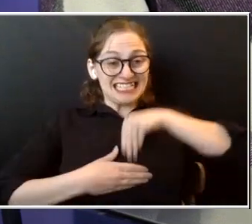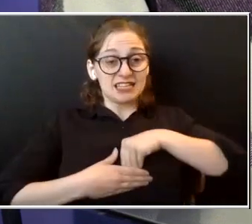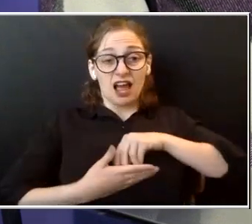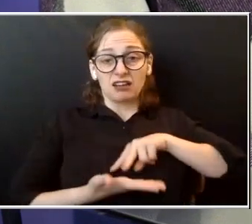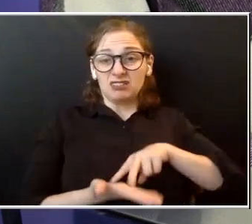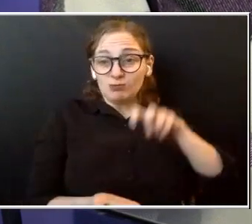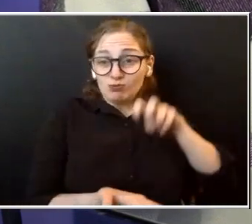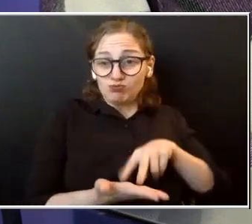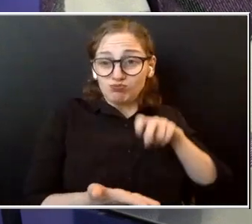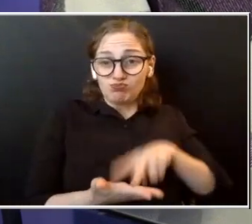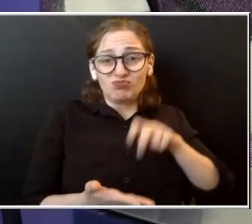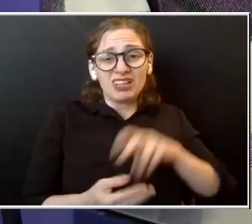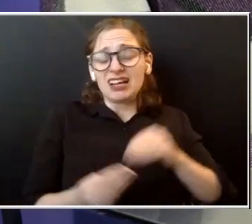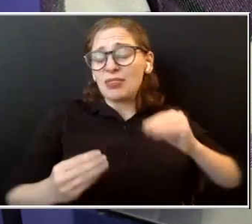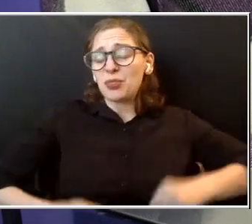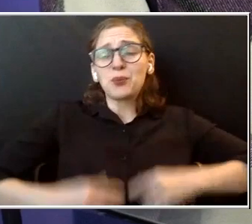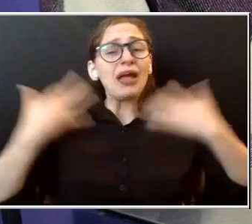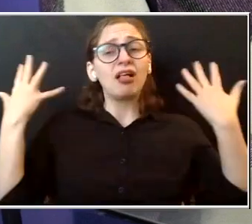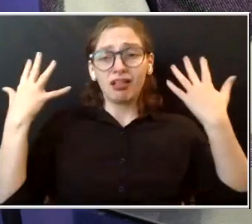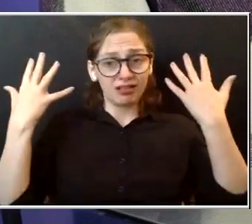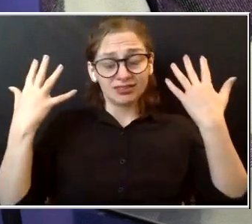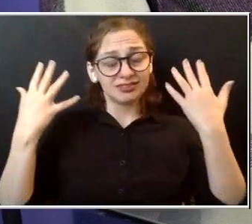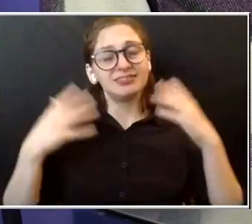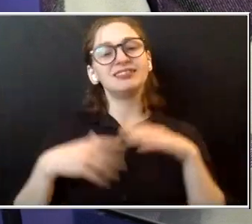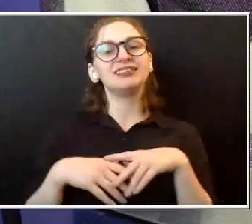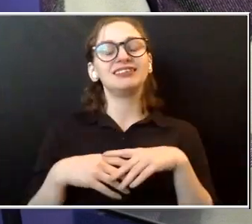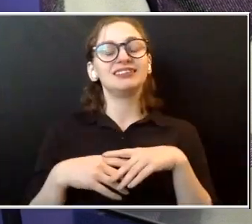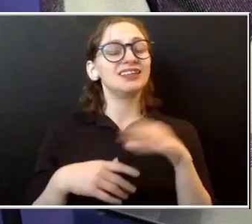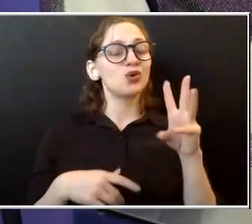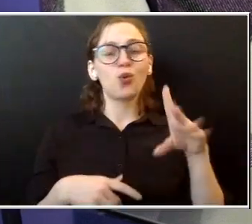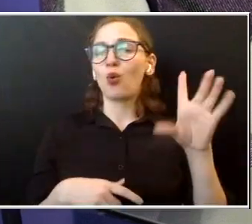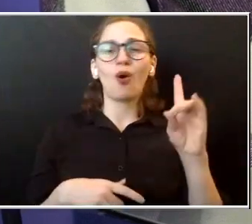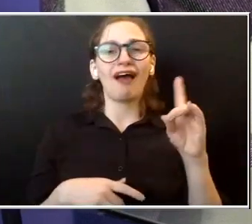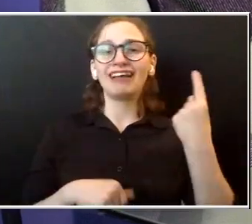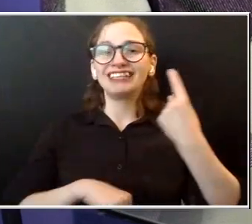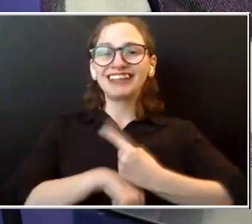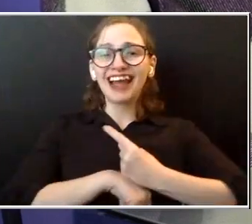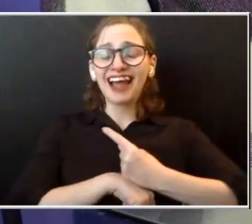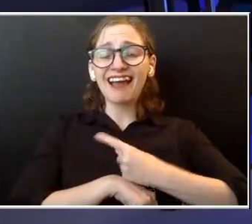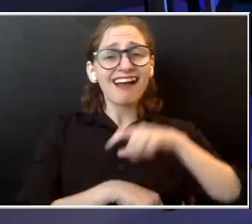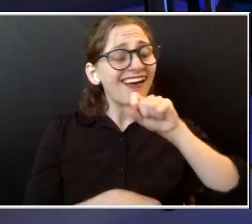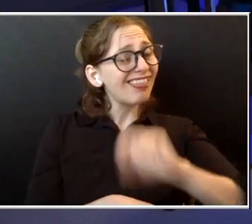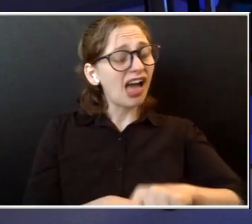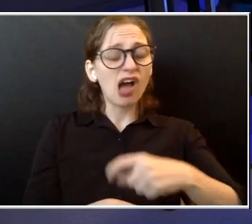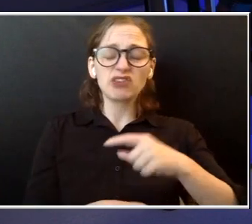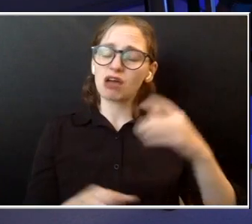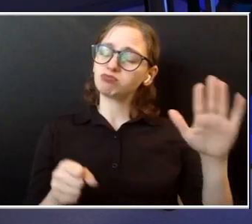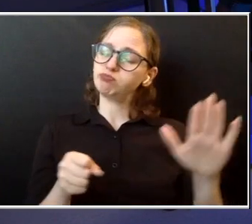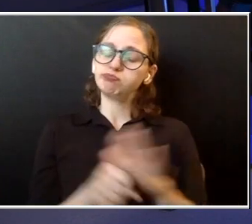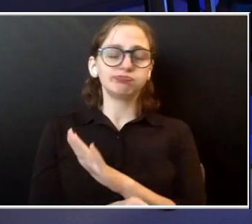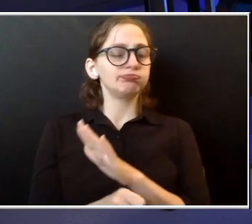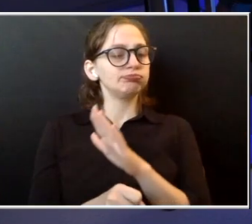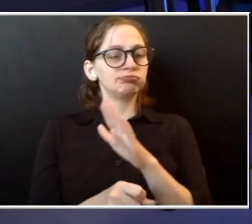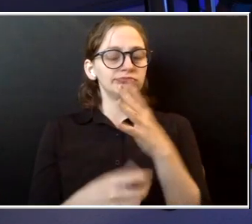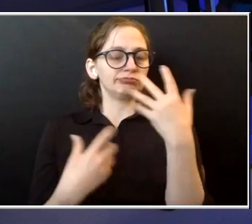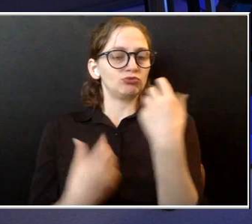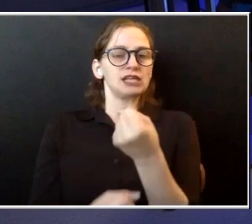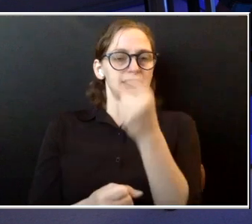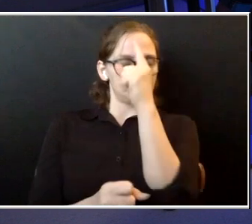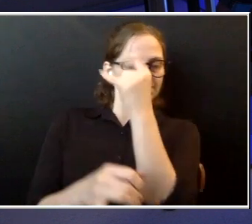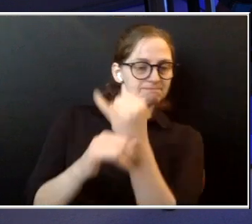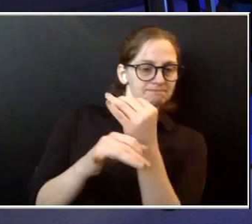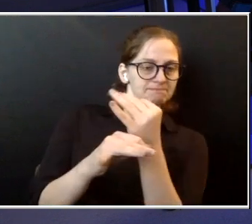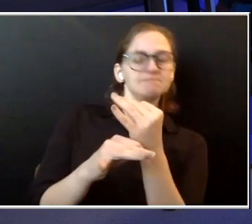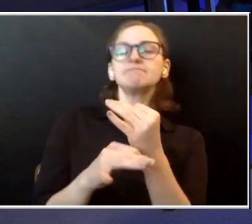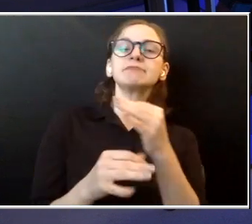Crazy day, but loved it. Had total faith in the doctors to do their job, and they did, and what